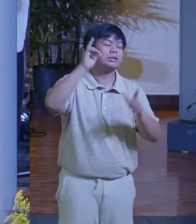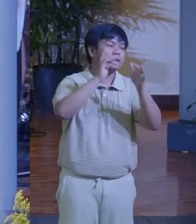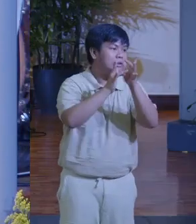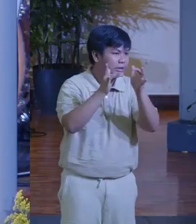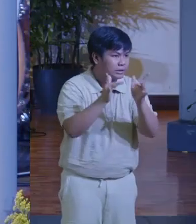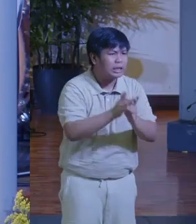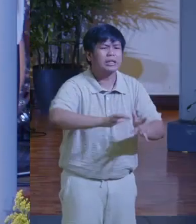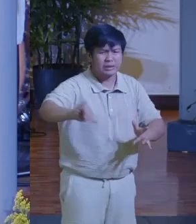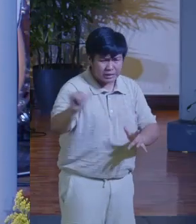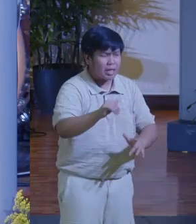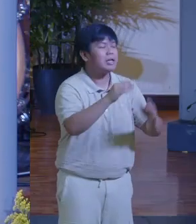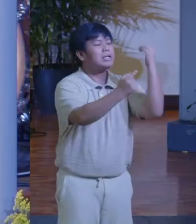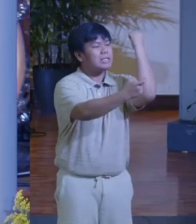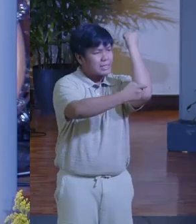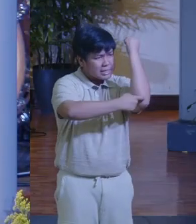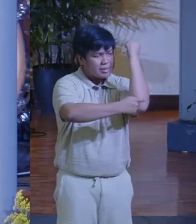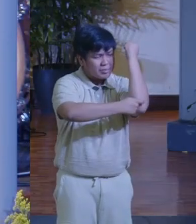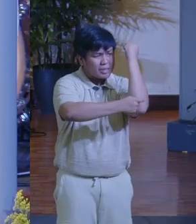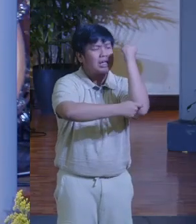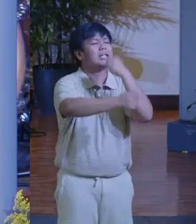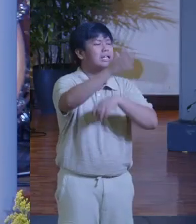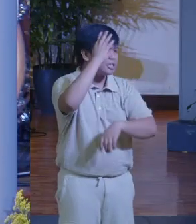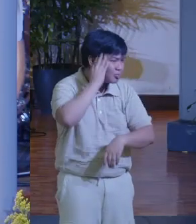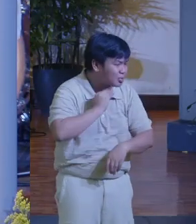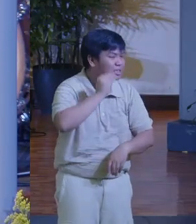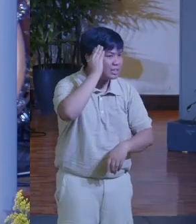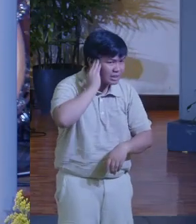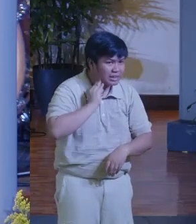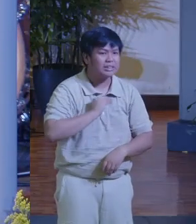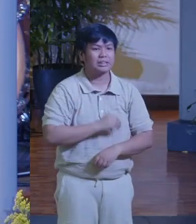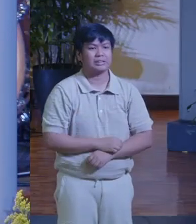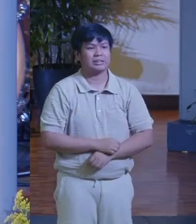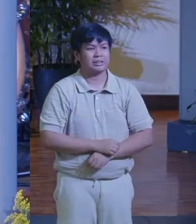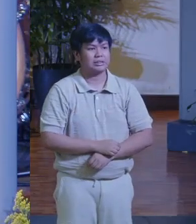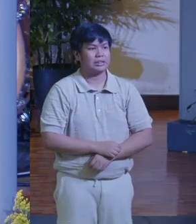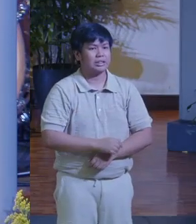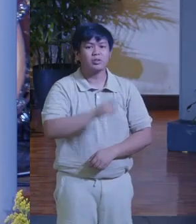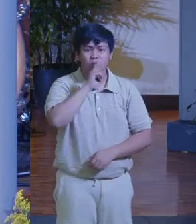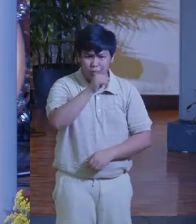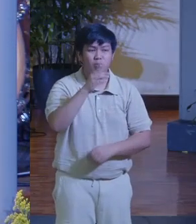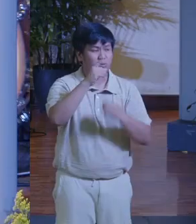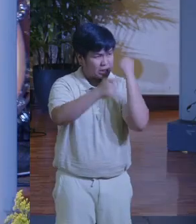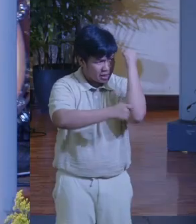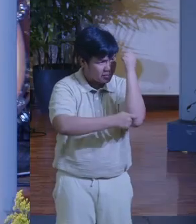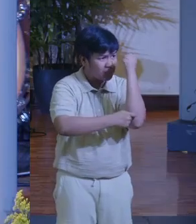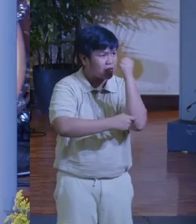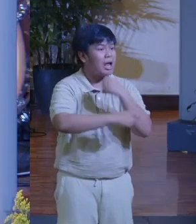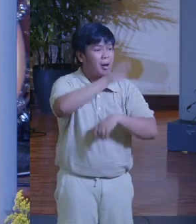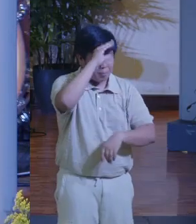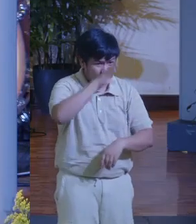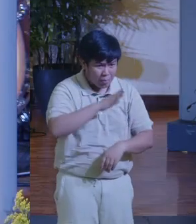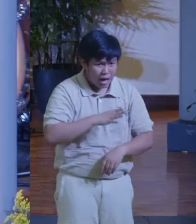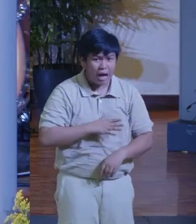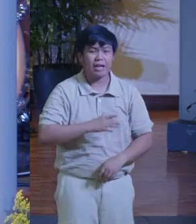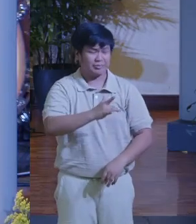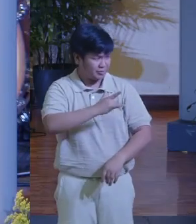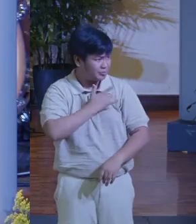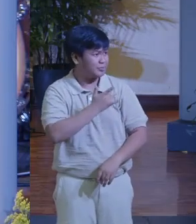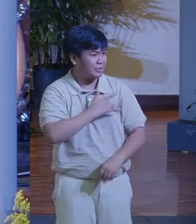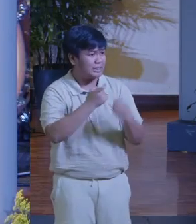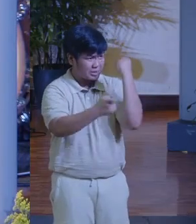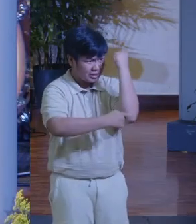has been tempted as we are. Sapagkat siya'y naging tunay na tao talaga. Siya'y nakaranas ng